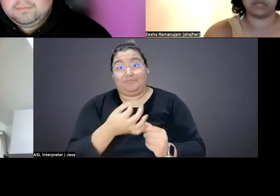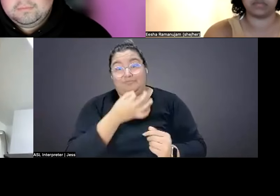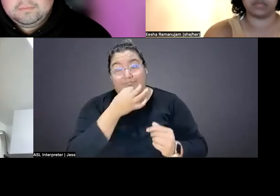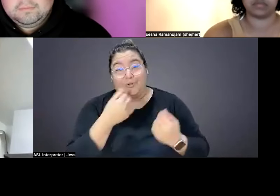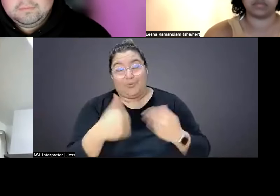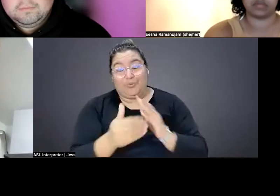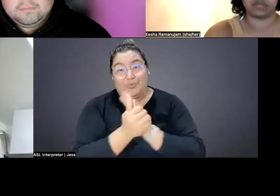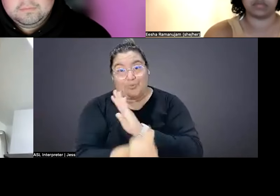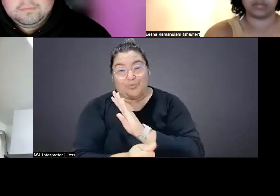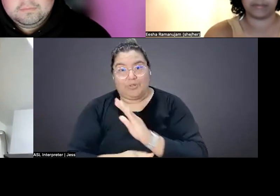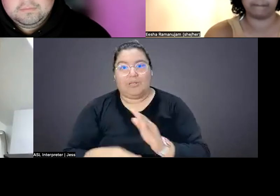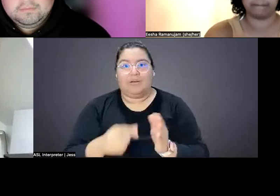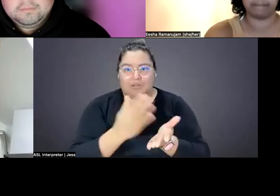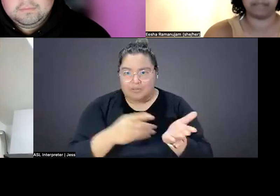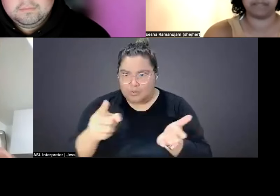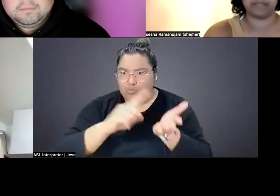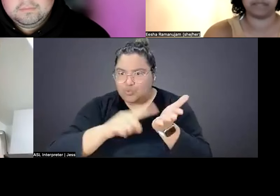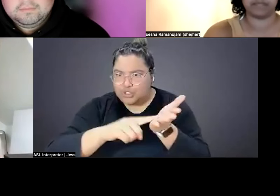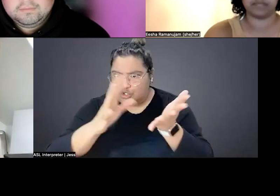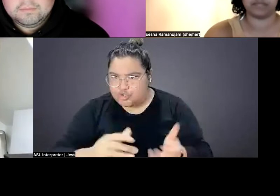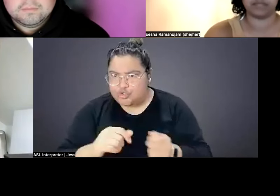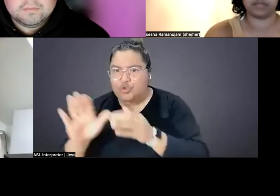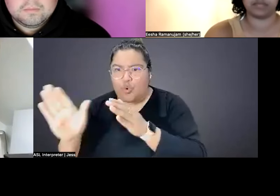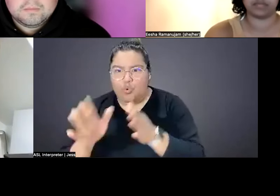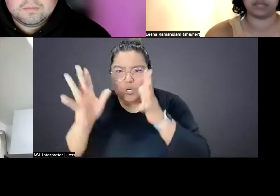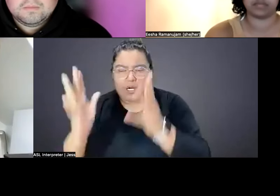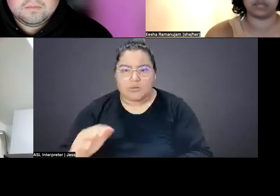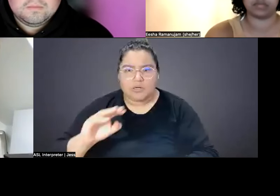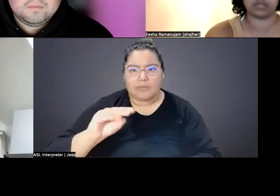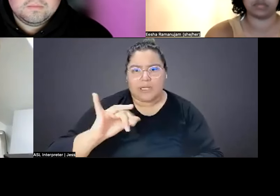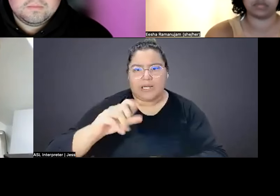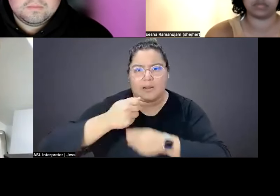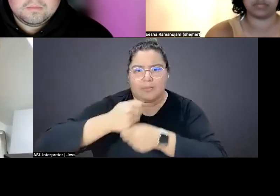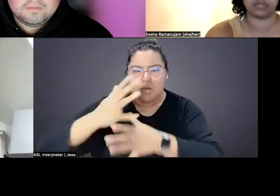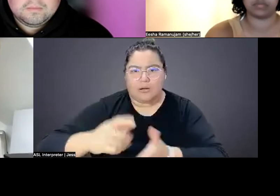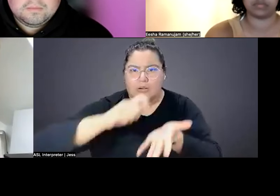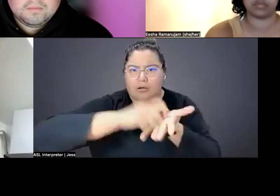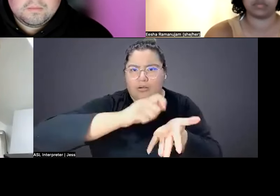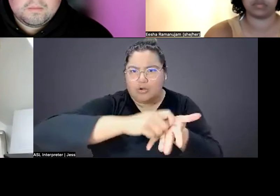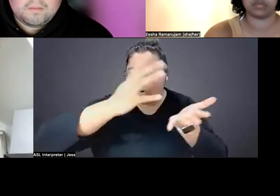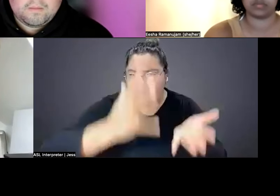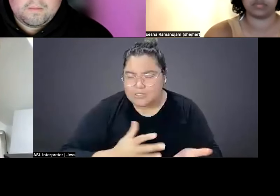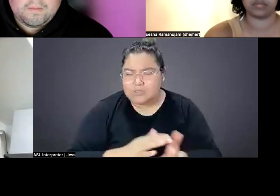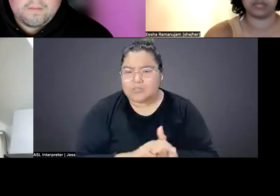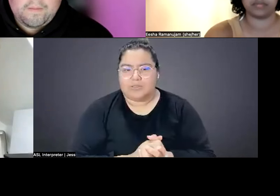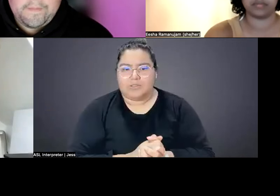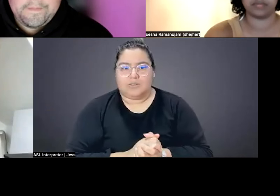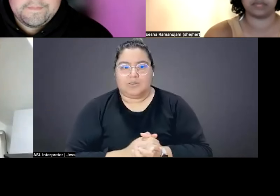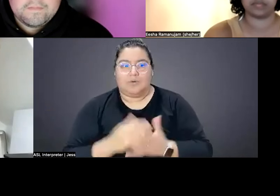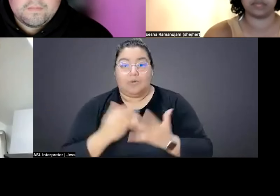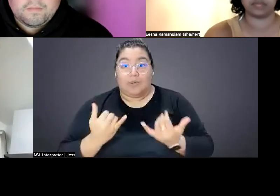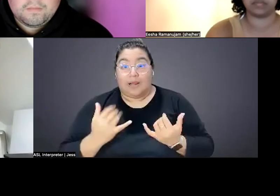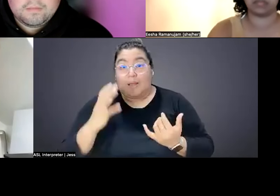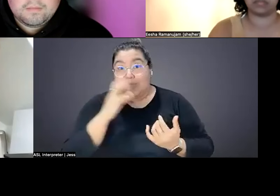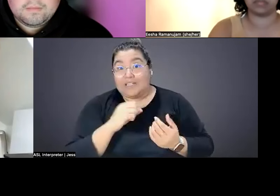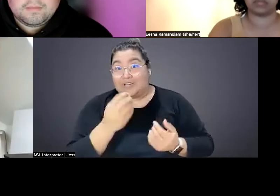from researchers to like organizers, media makers, journalists. Right now, I'm also missing some of our youth